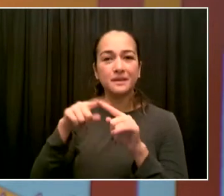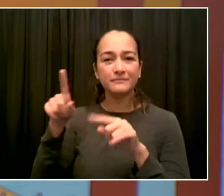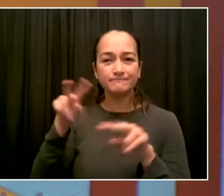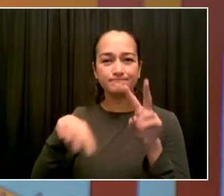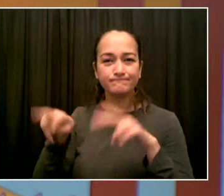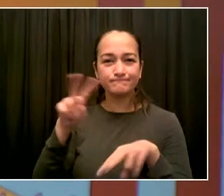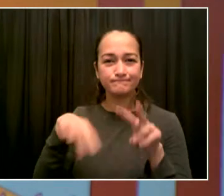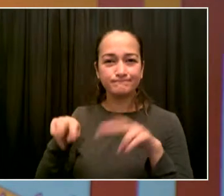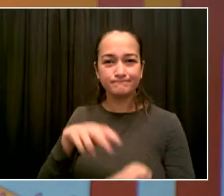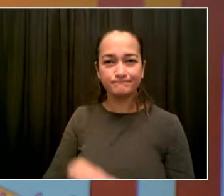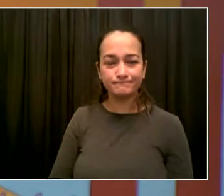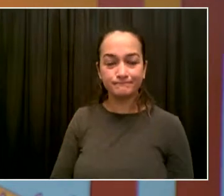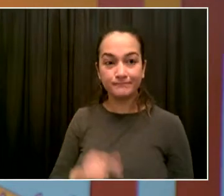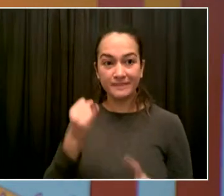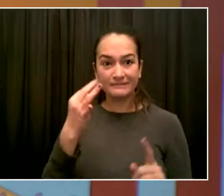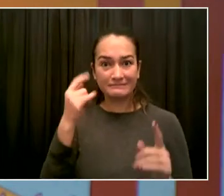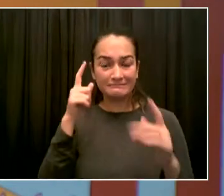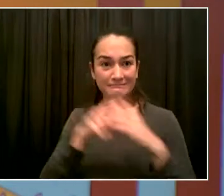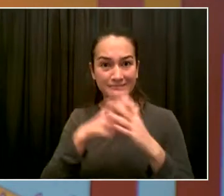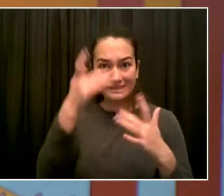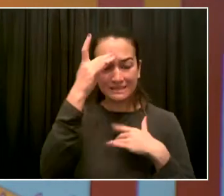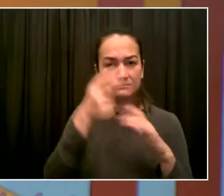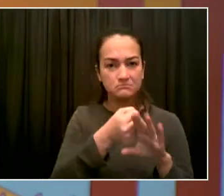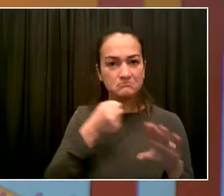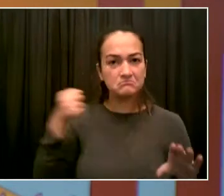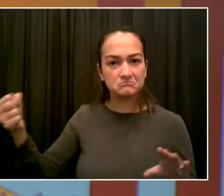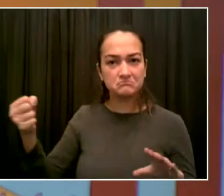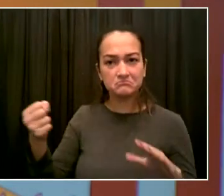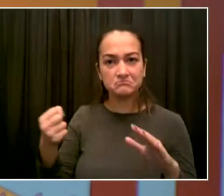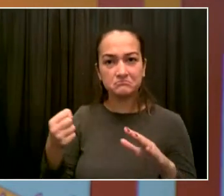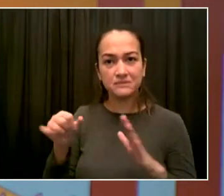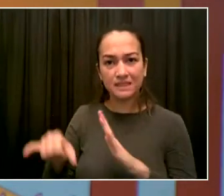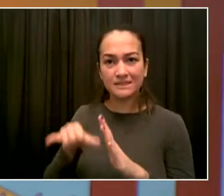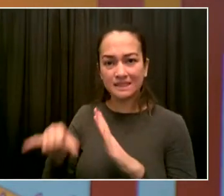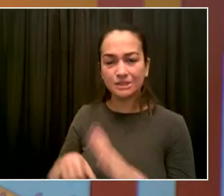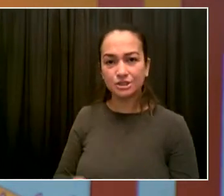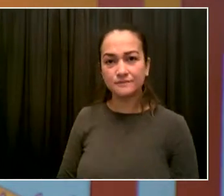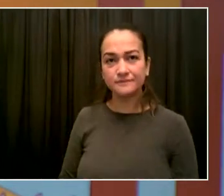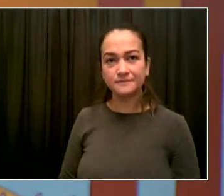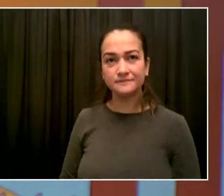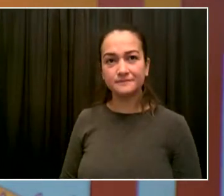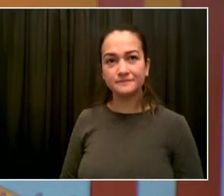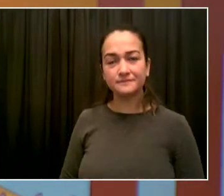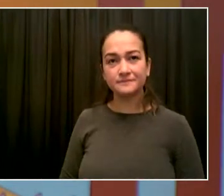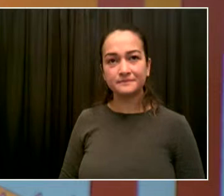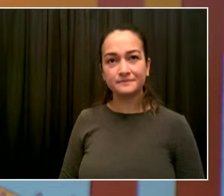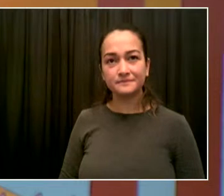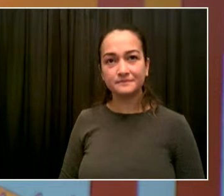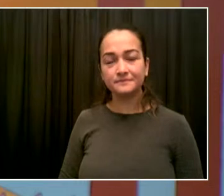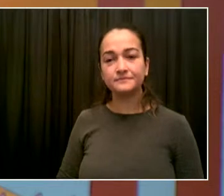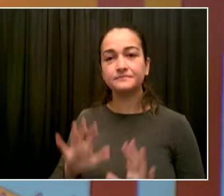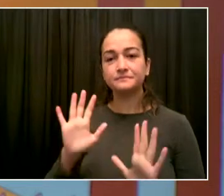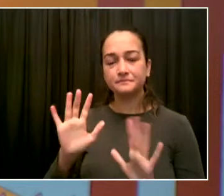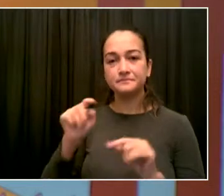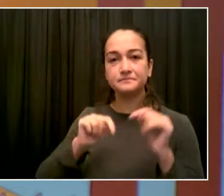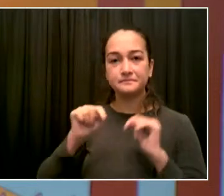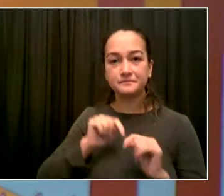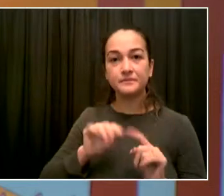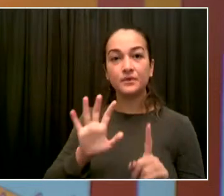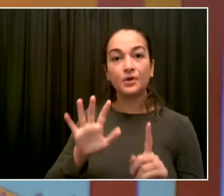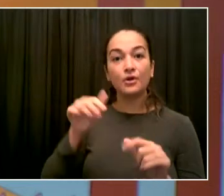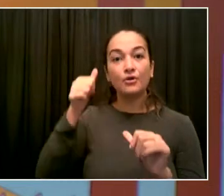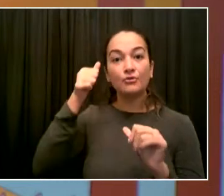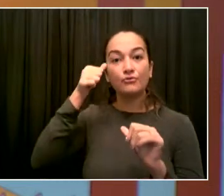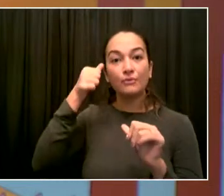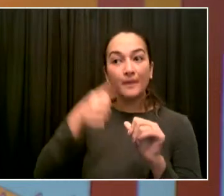considered a huge challenge, people have taken to and stuck to, and it's really been a difference maker. It's part of why the New York City public schools